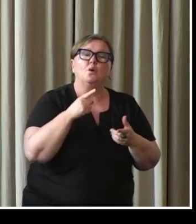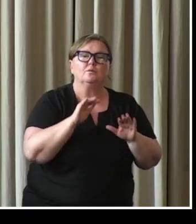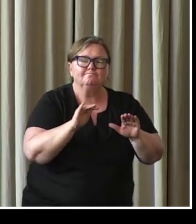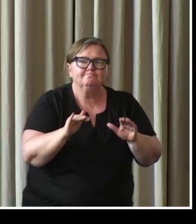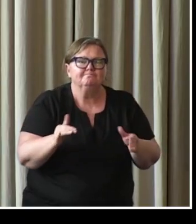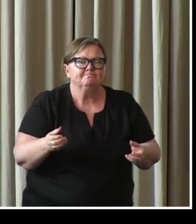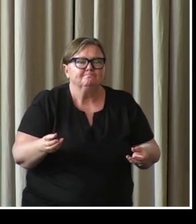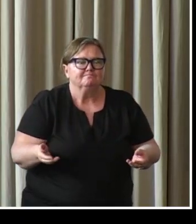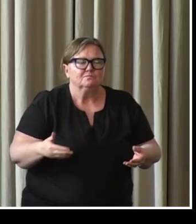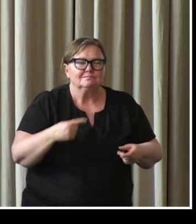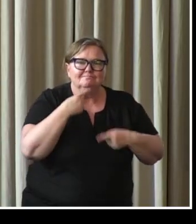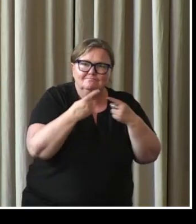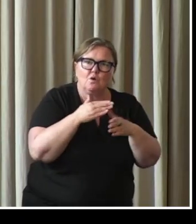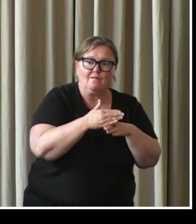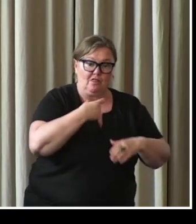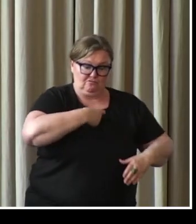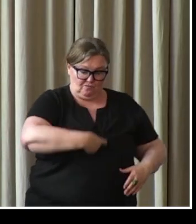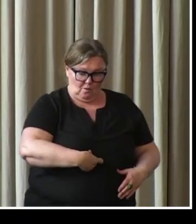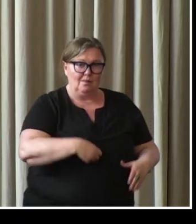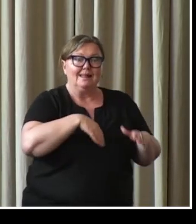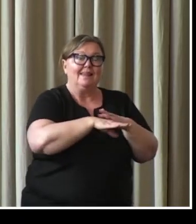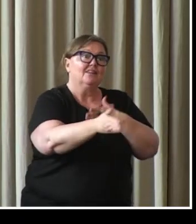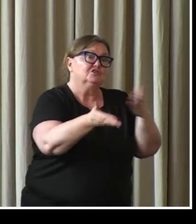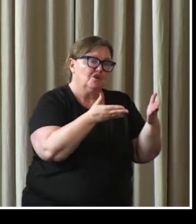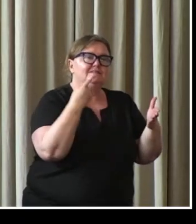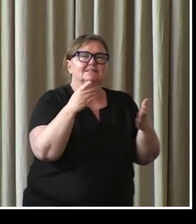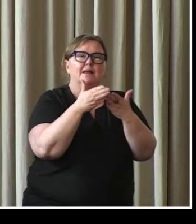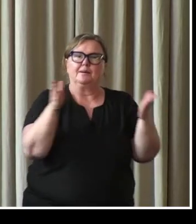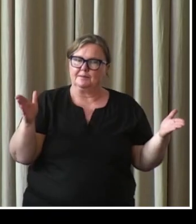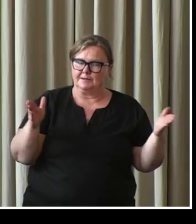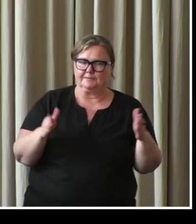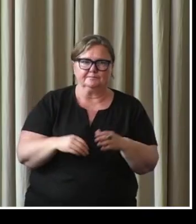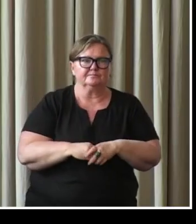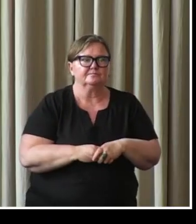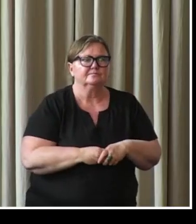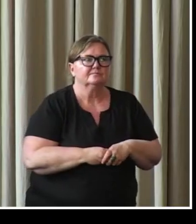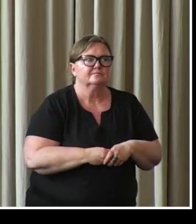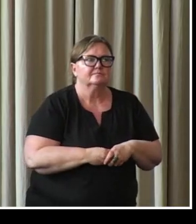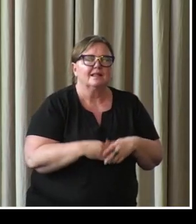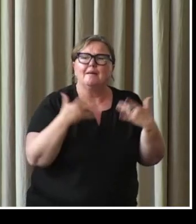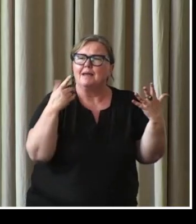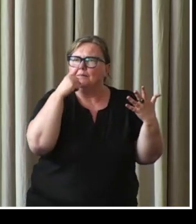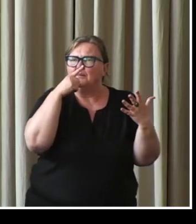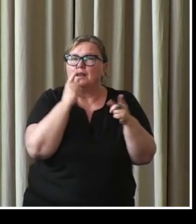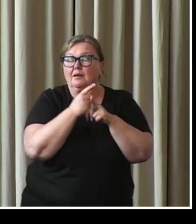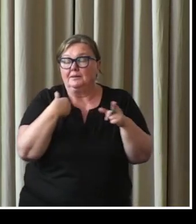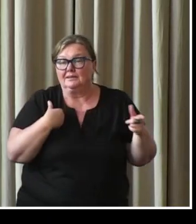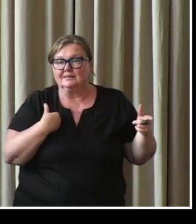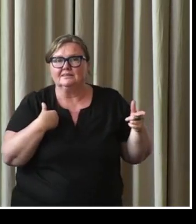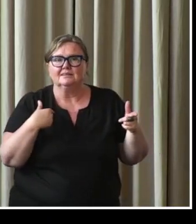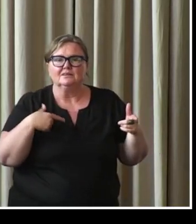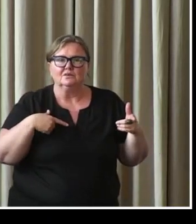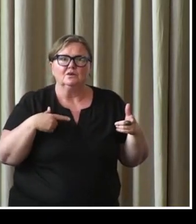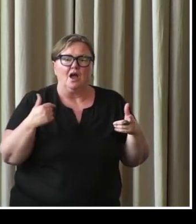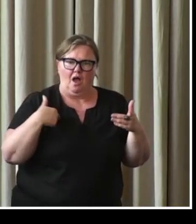needs of mental health carers within service systems and the broader public. Many people, like myself, who are supporting someone